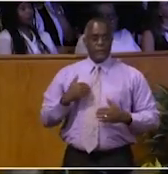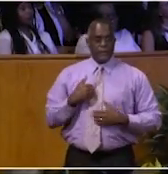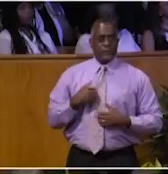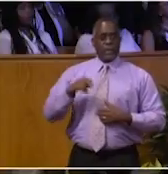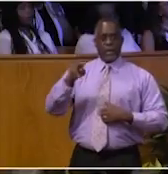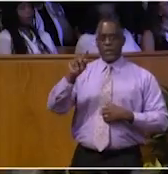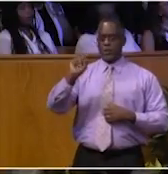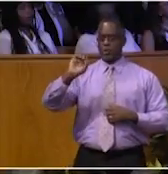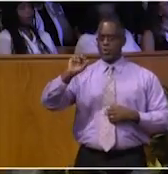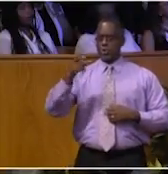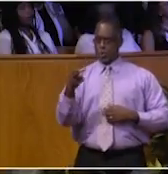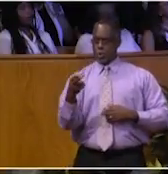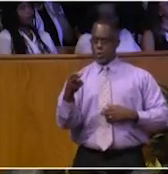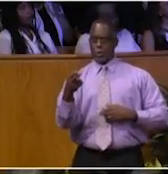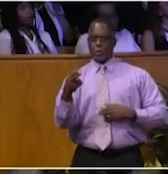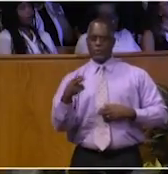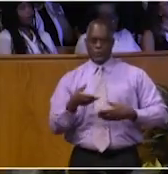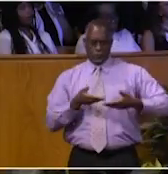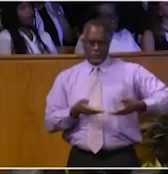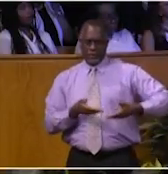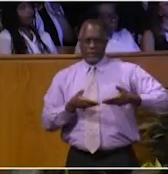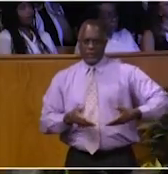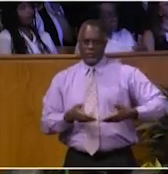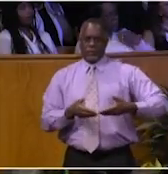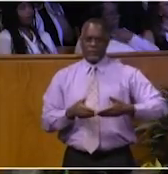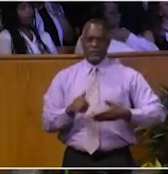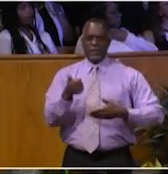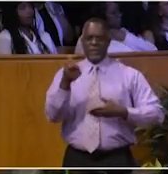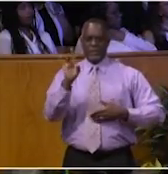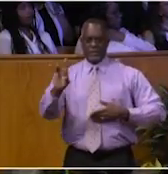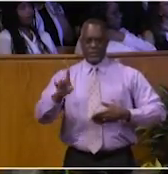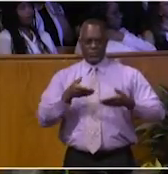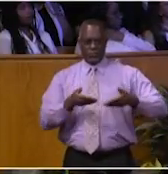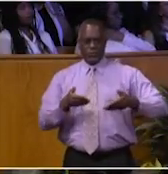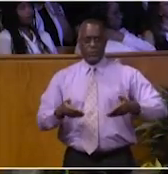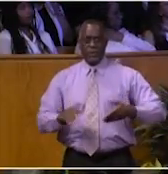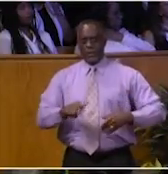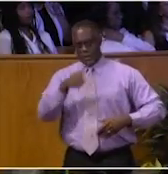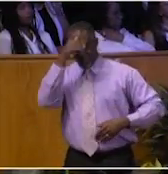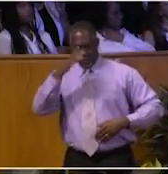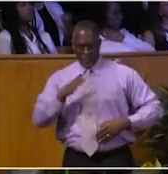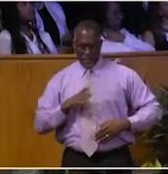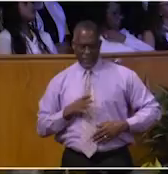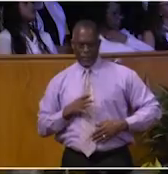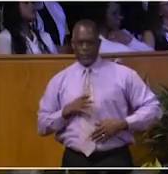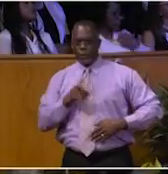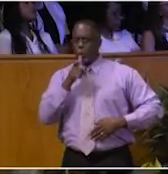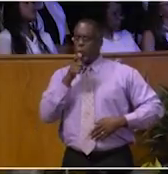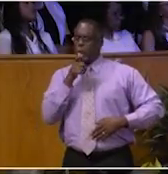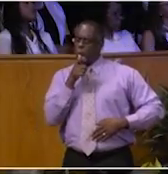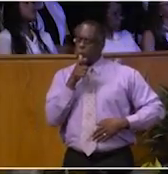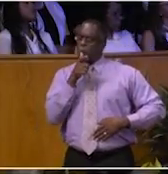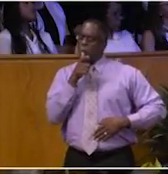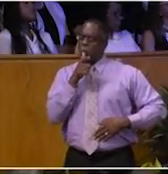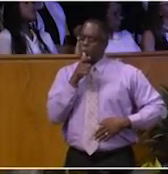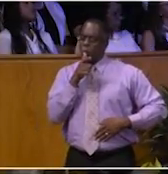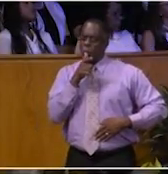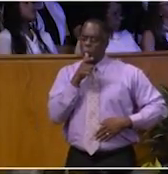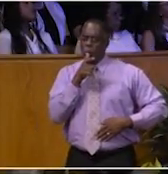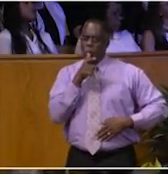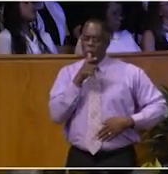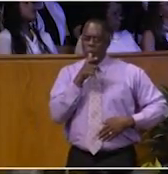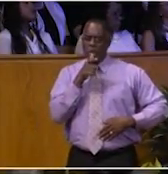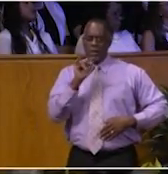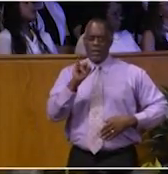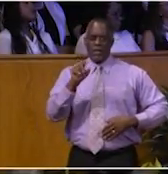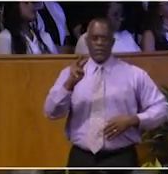I marched beside a 66-year-old gentleman named Ivan, who kept us in time by